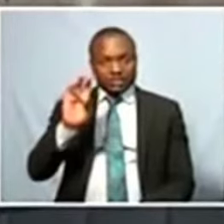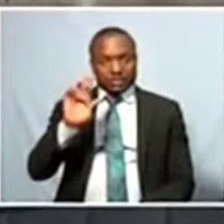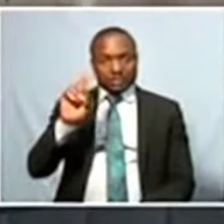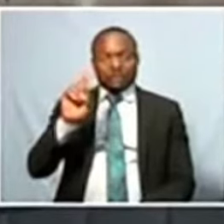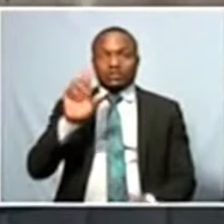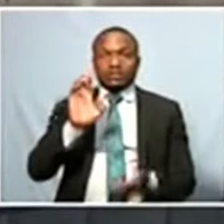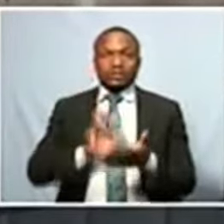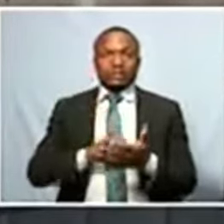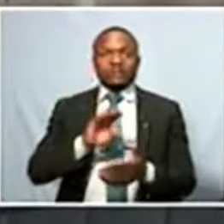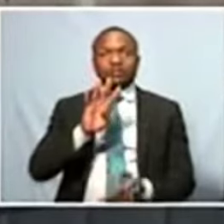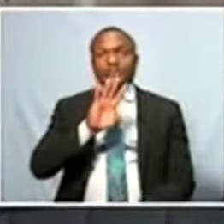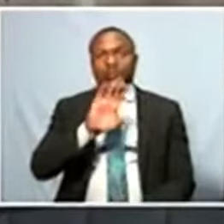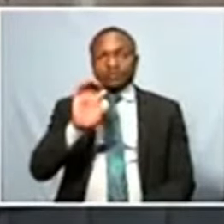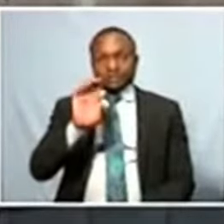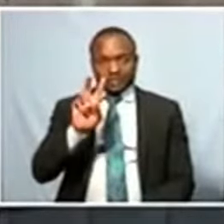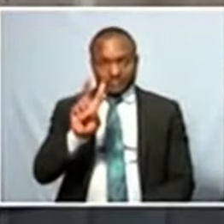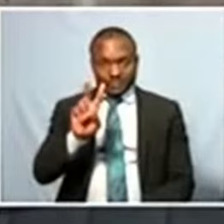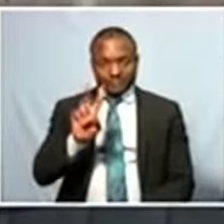5.71,402